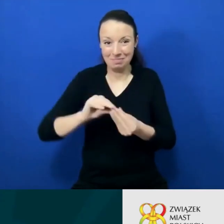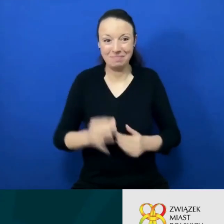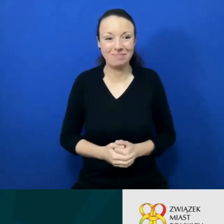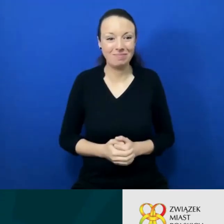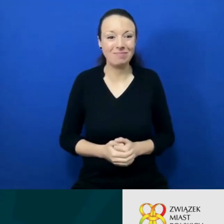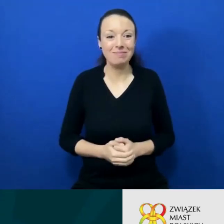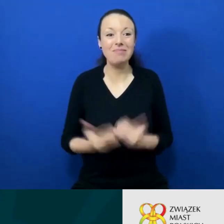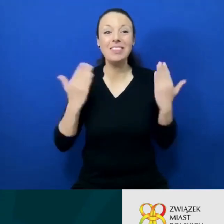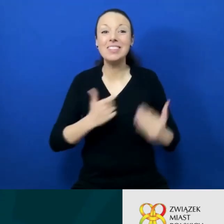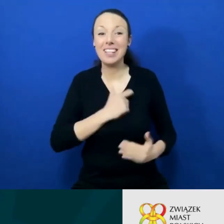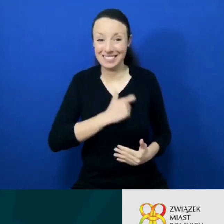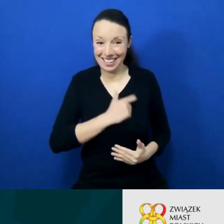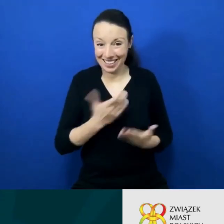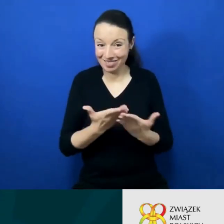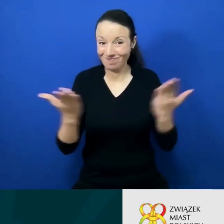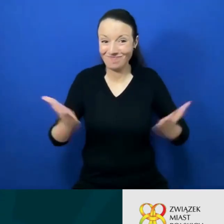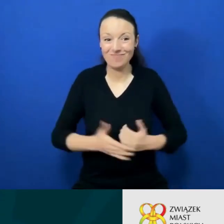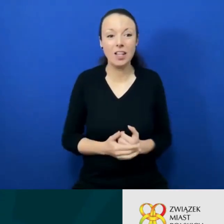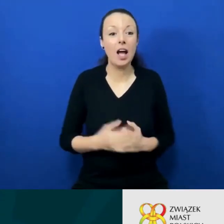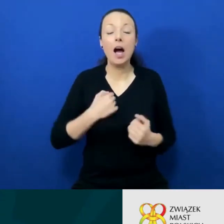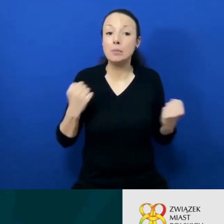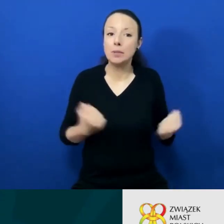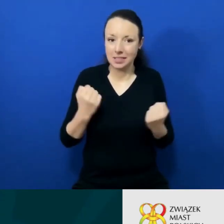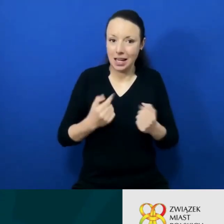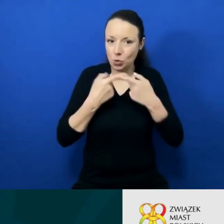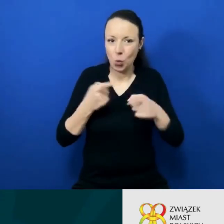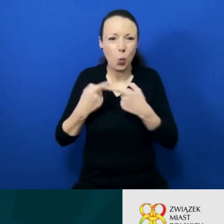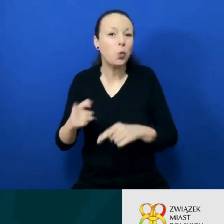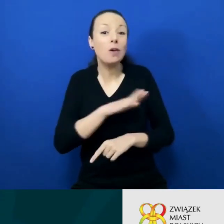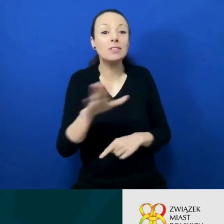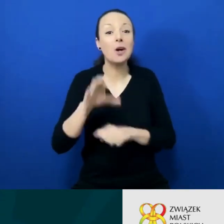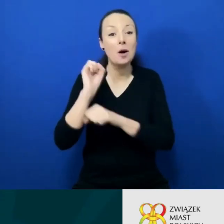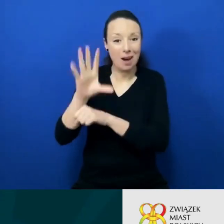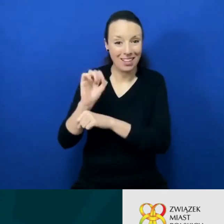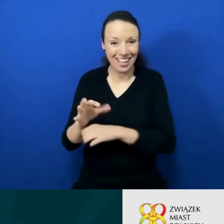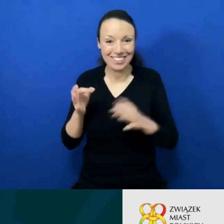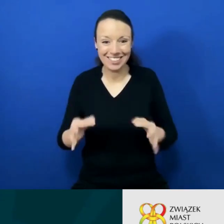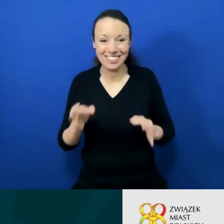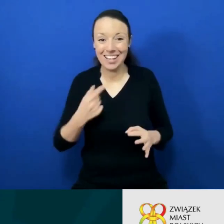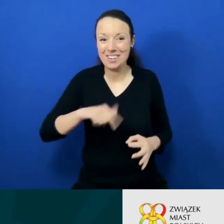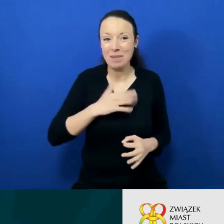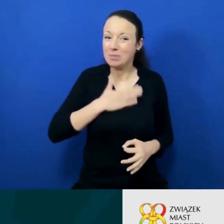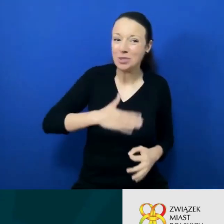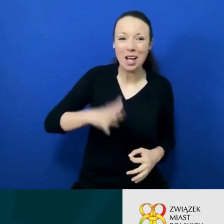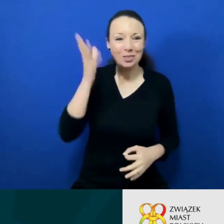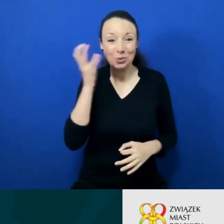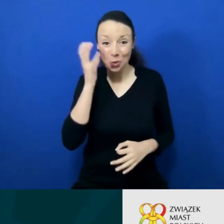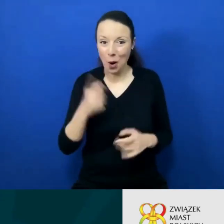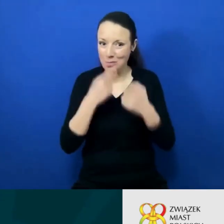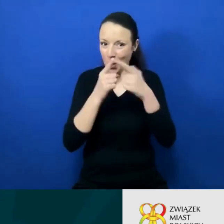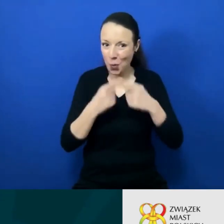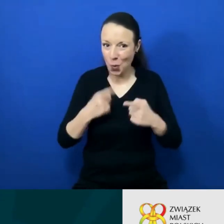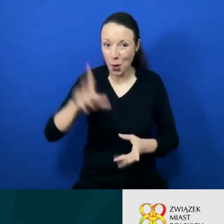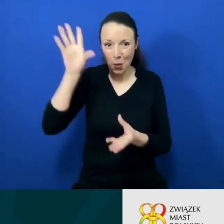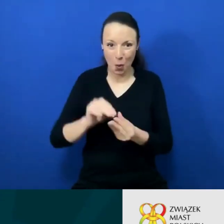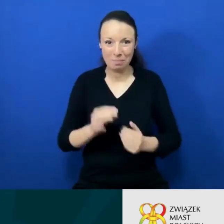seminar. Welcome everyone. I'll do my best to be brief and to mention all the presentations that we had the